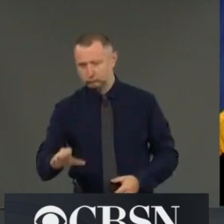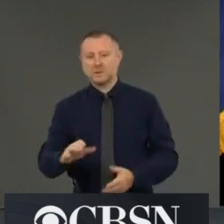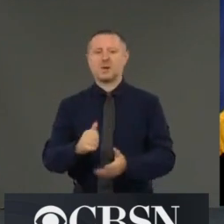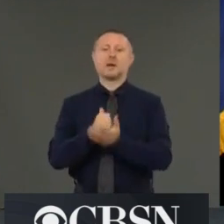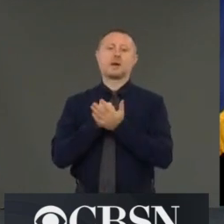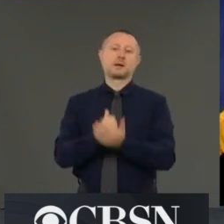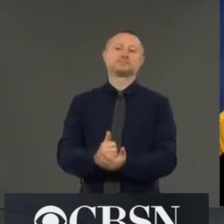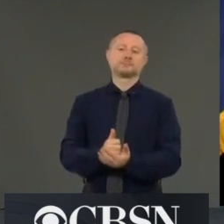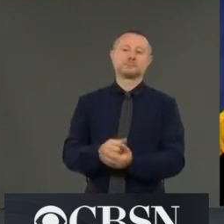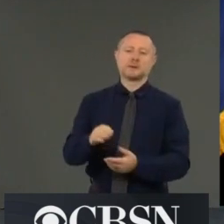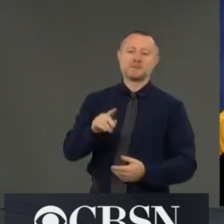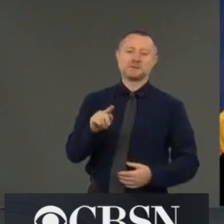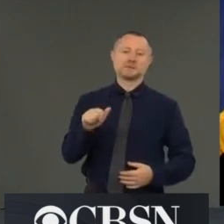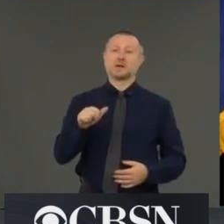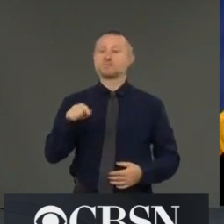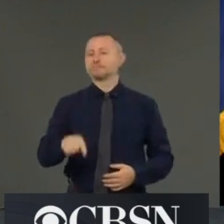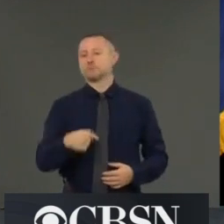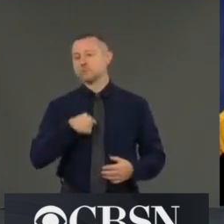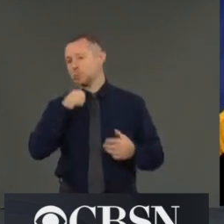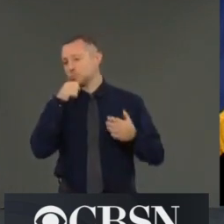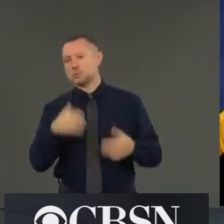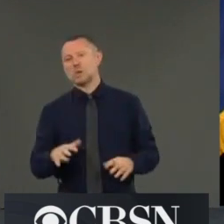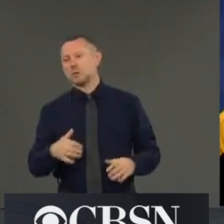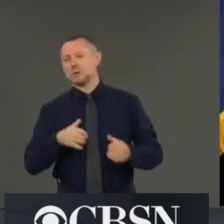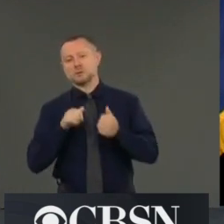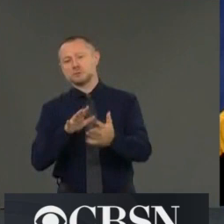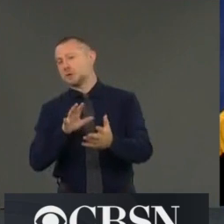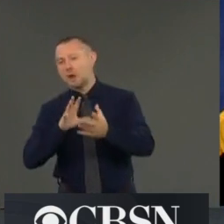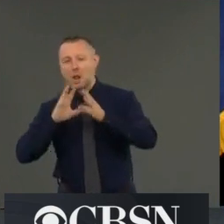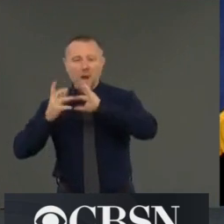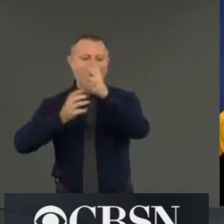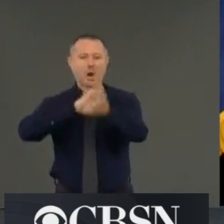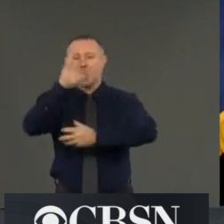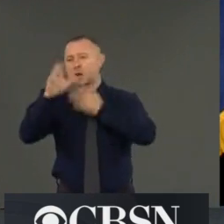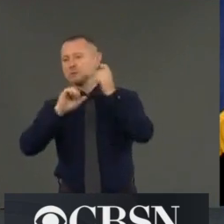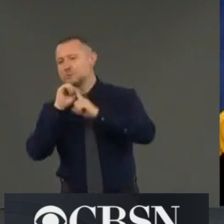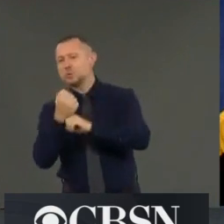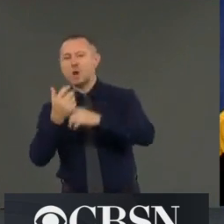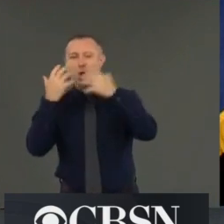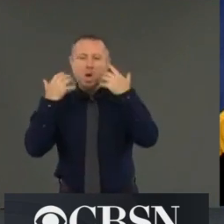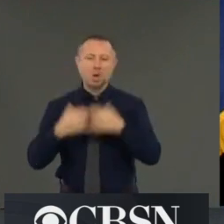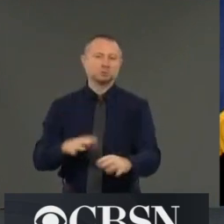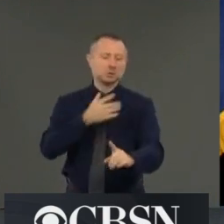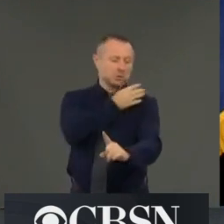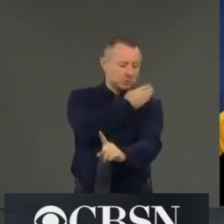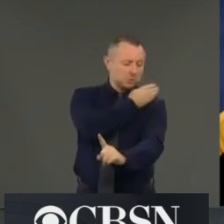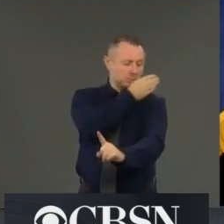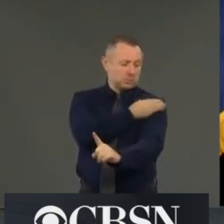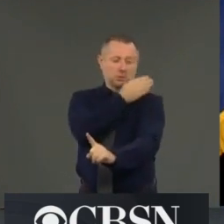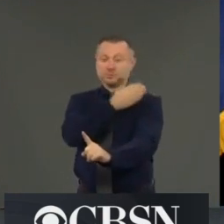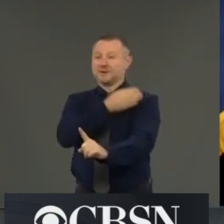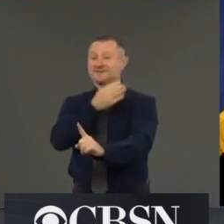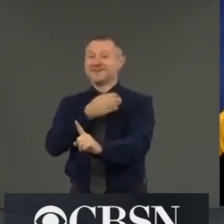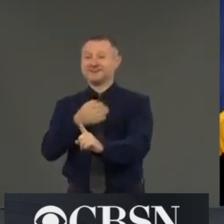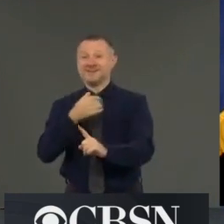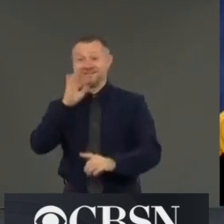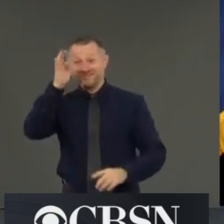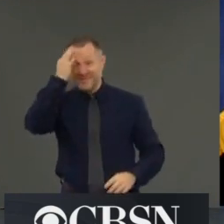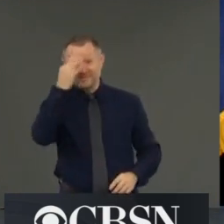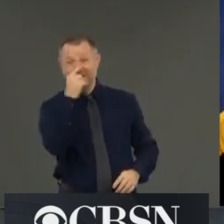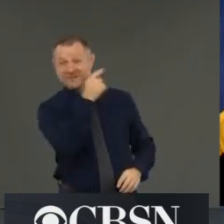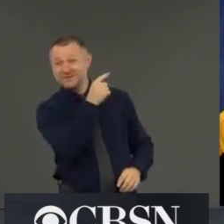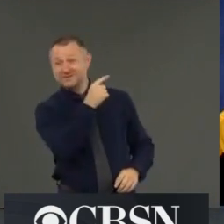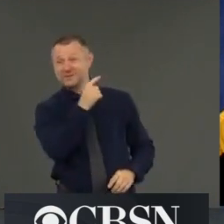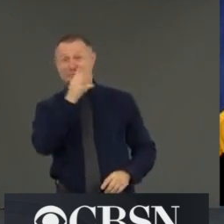You shouldn't get to a situation where after everything that happened, after everything the federal government did to us, they're